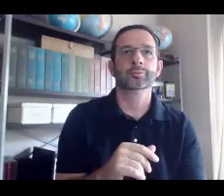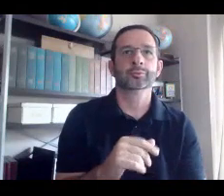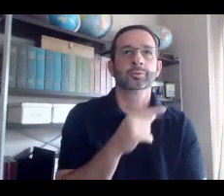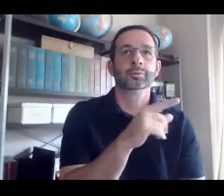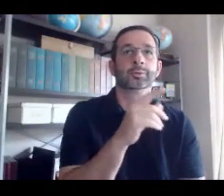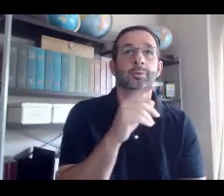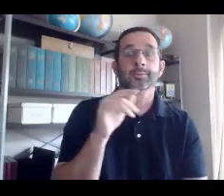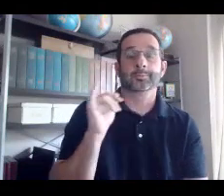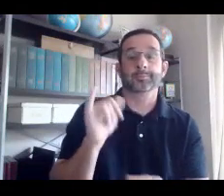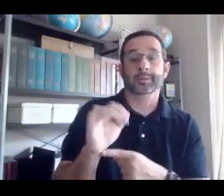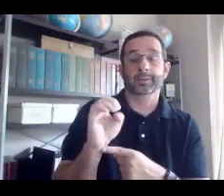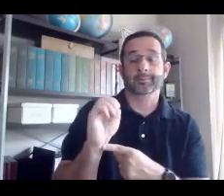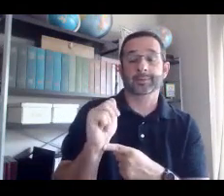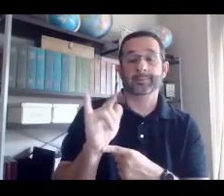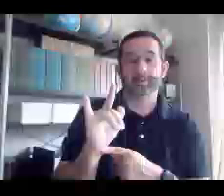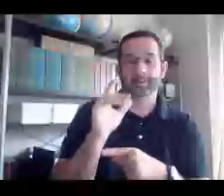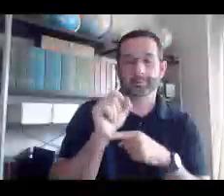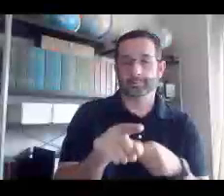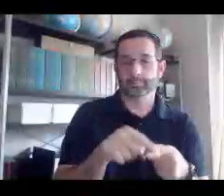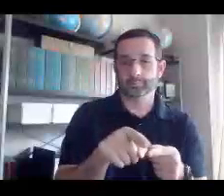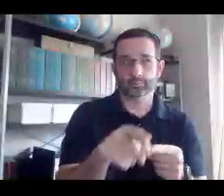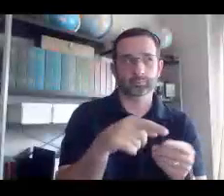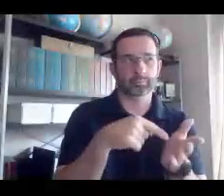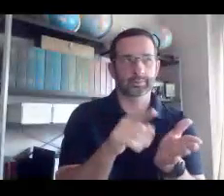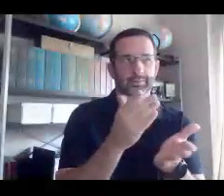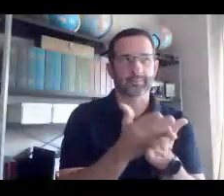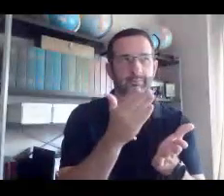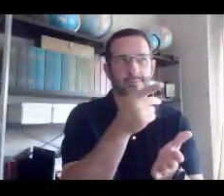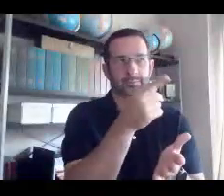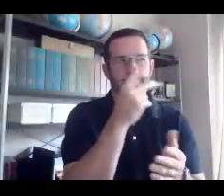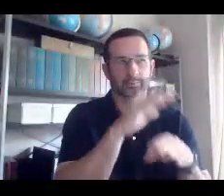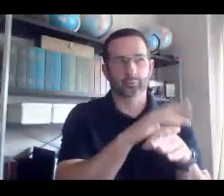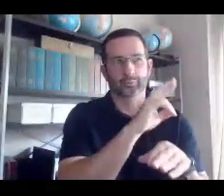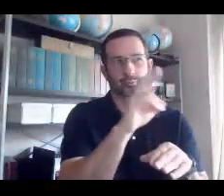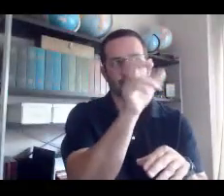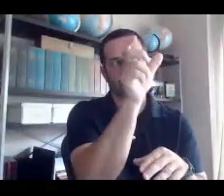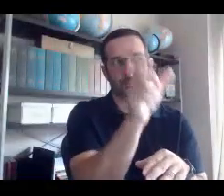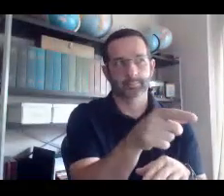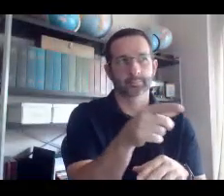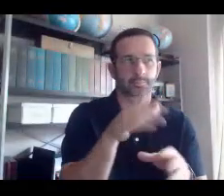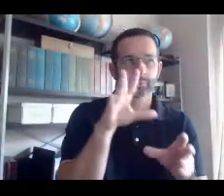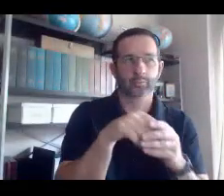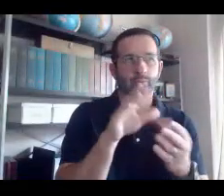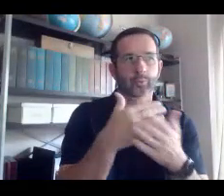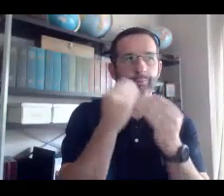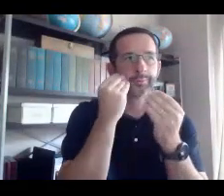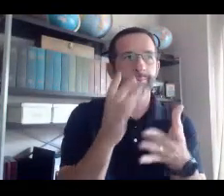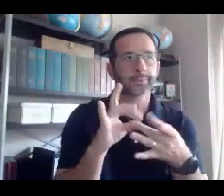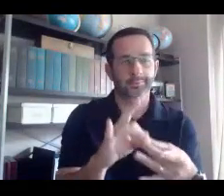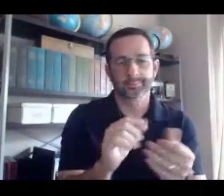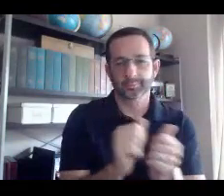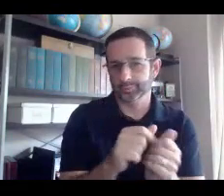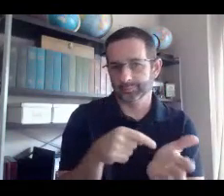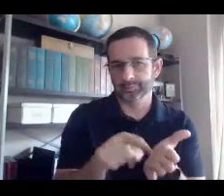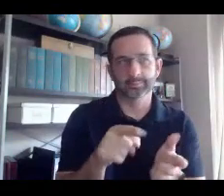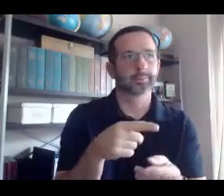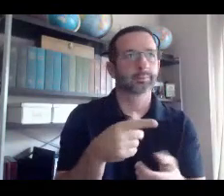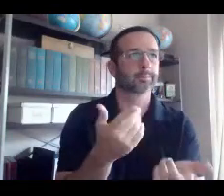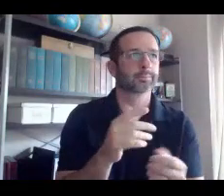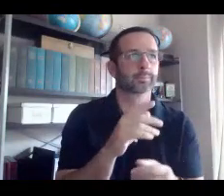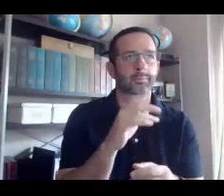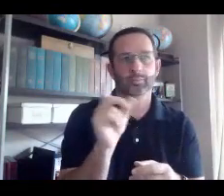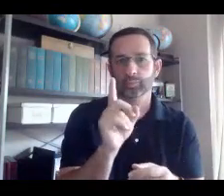is dependent upon which lender you have to service your loans. The email will be sent to you. You'll see an example of that on the right side